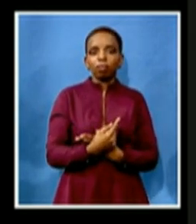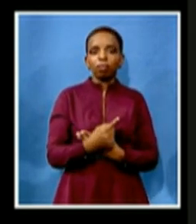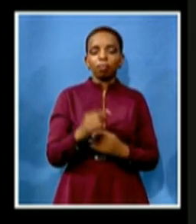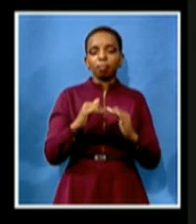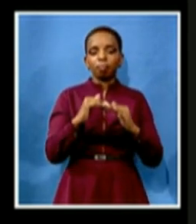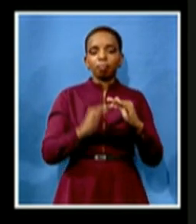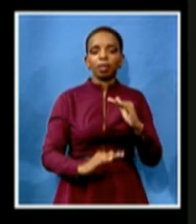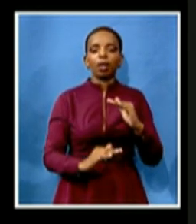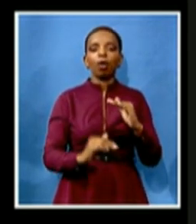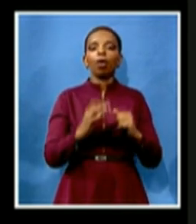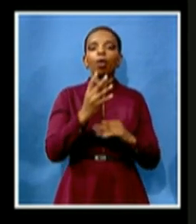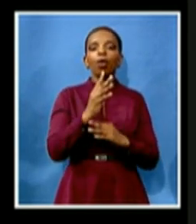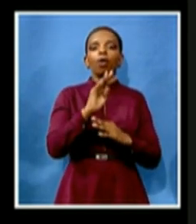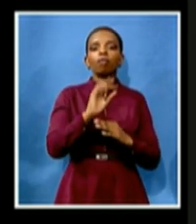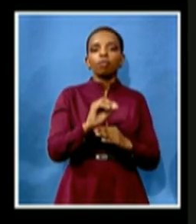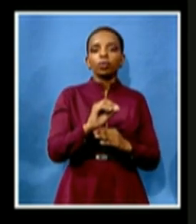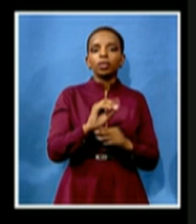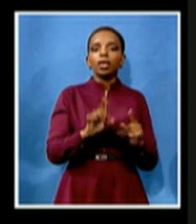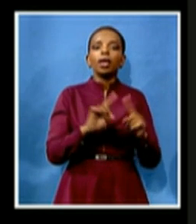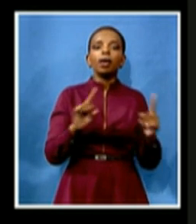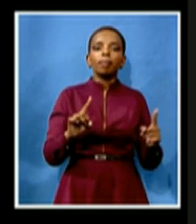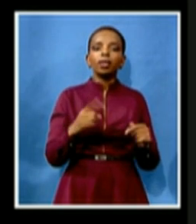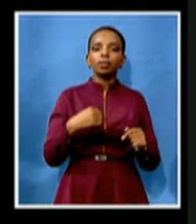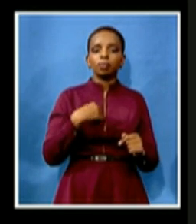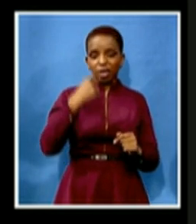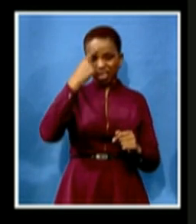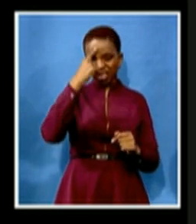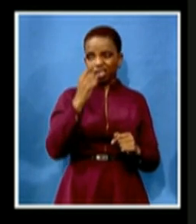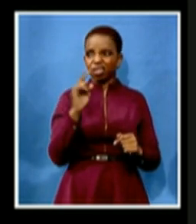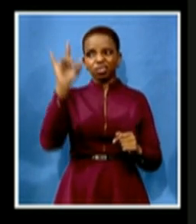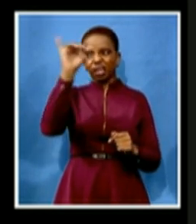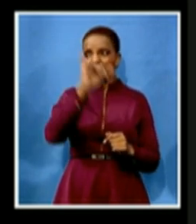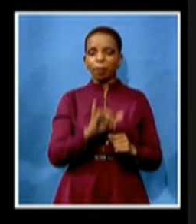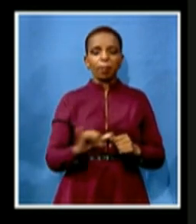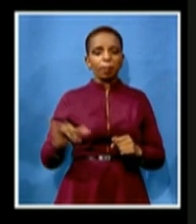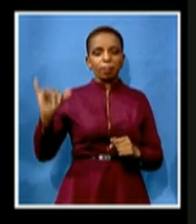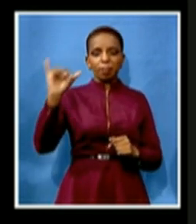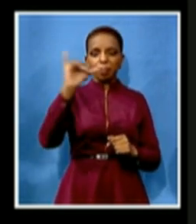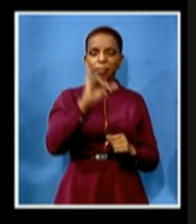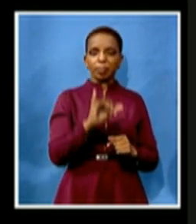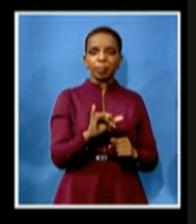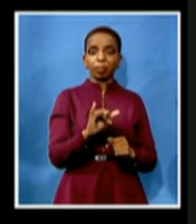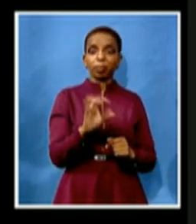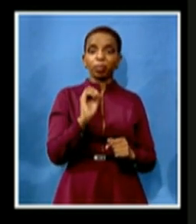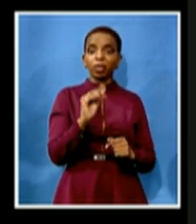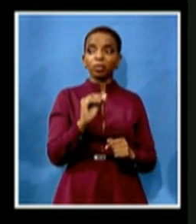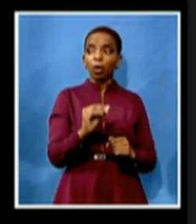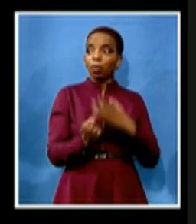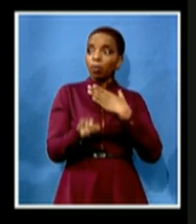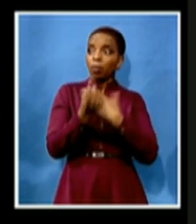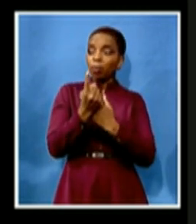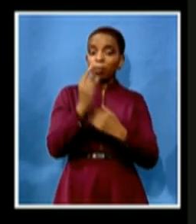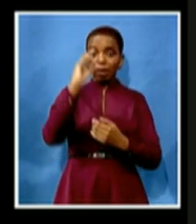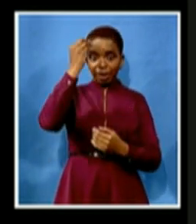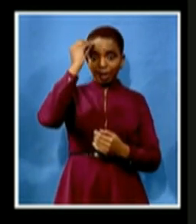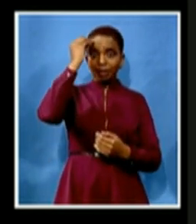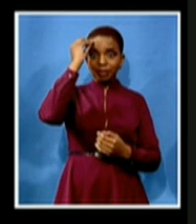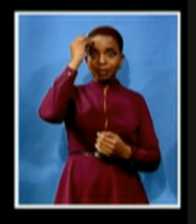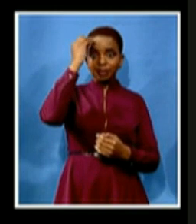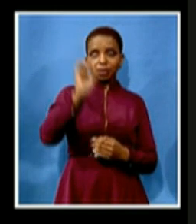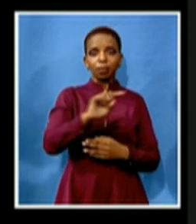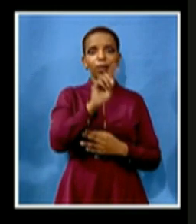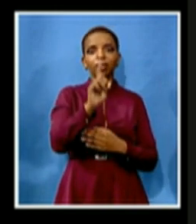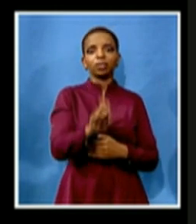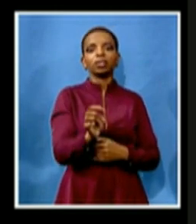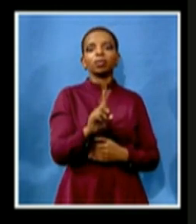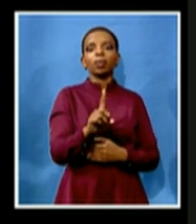pretty much the same. So the interesting question was, Dr. Cavender, how often does the NCC